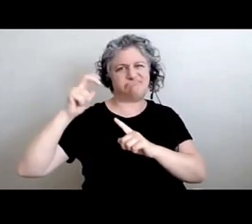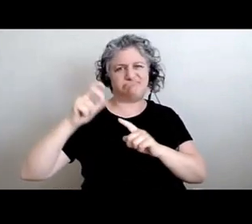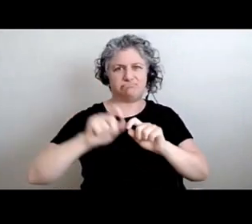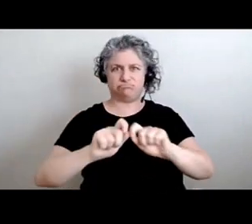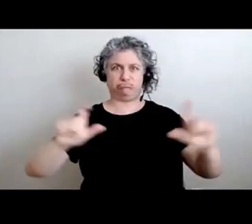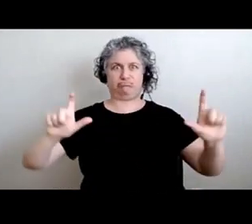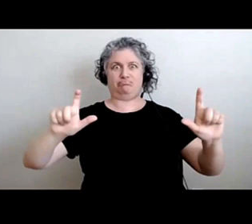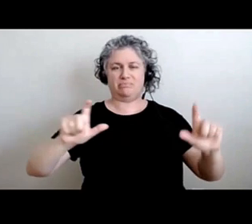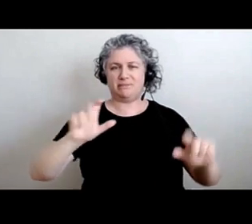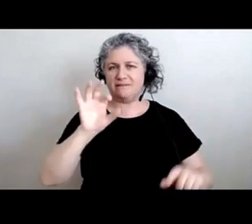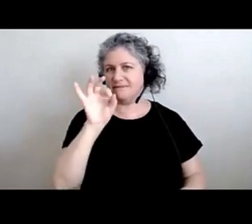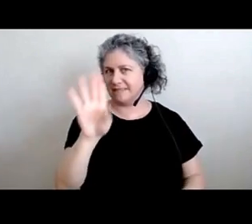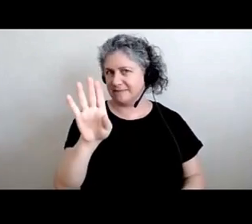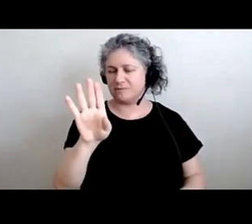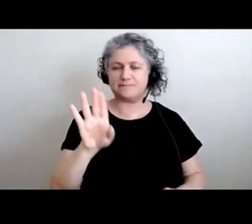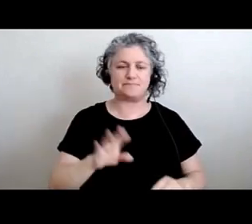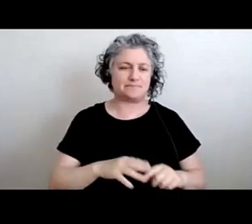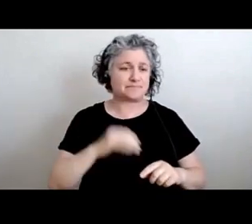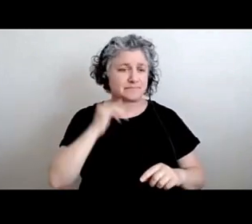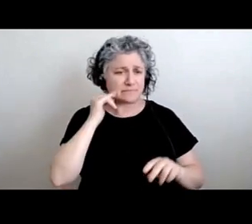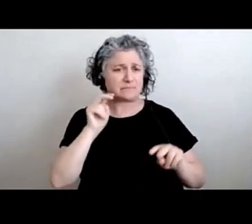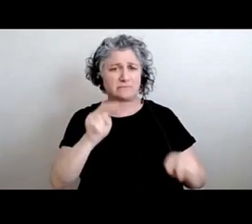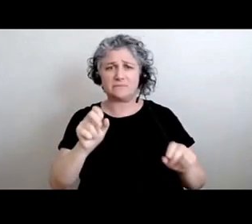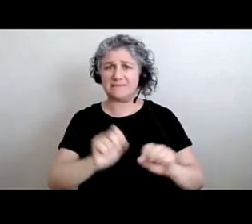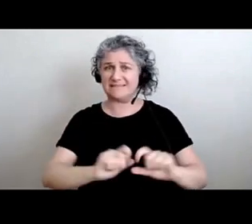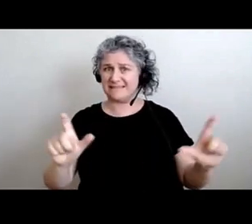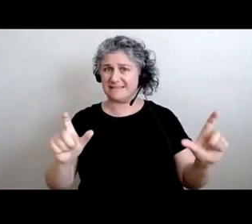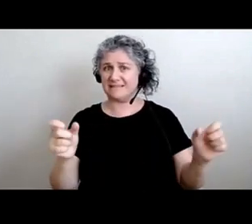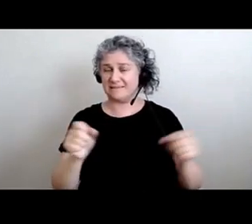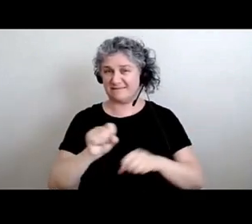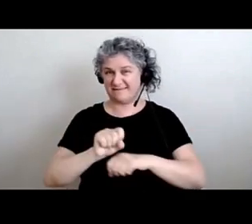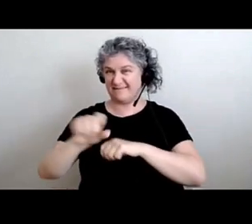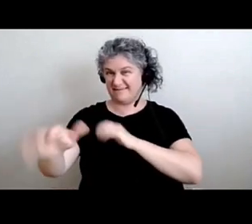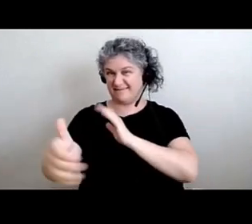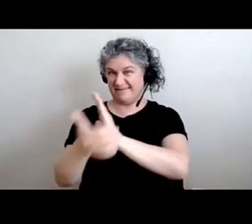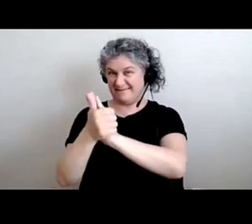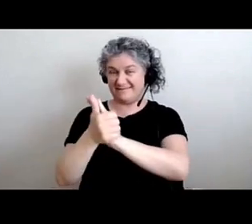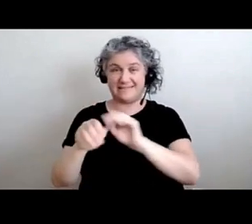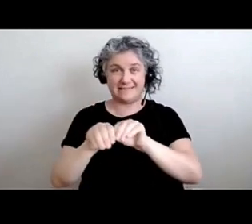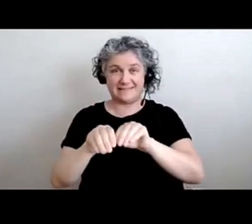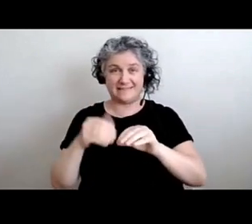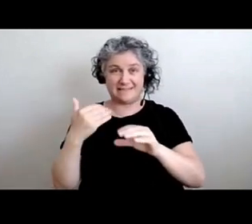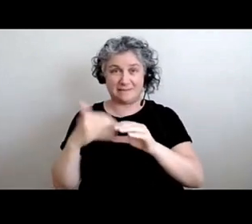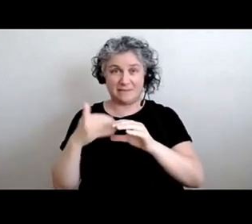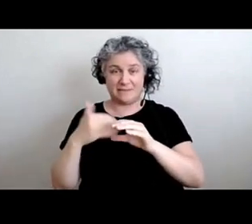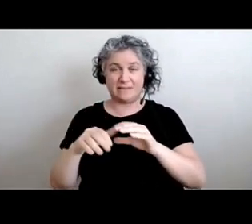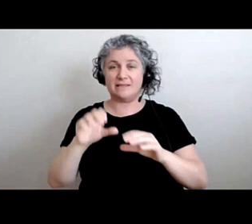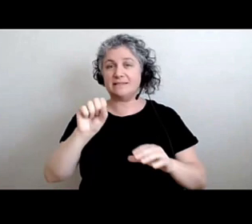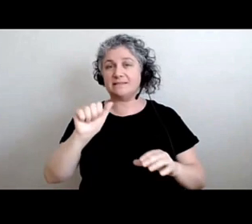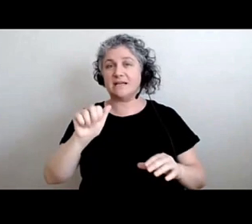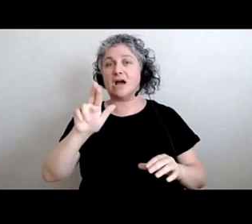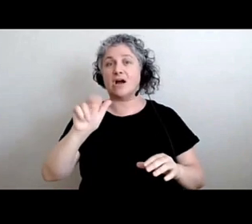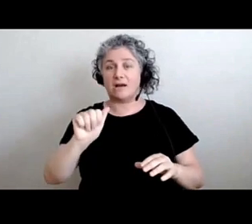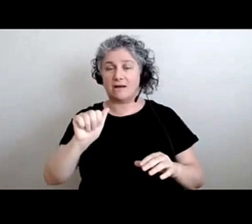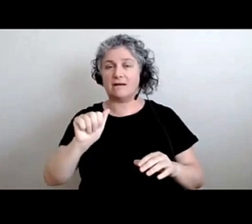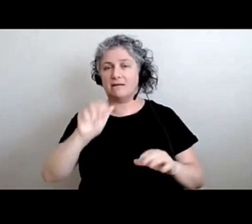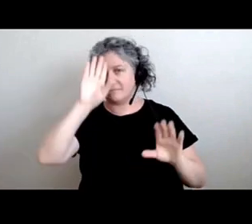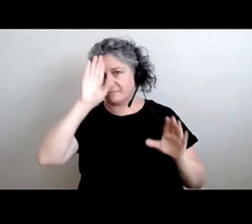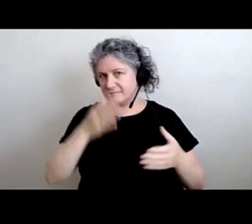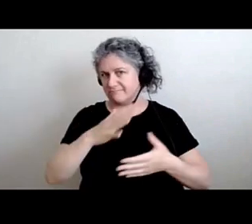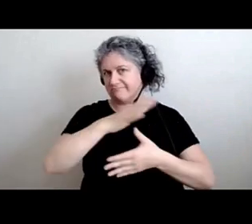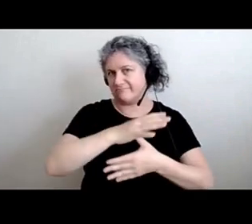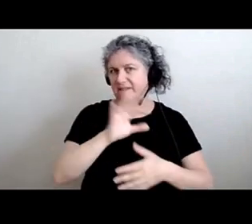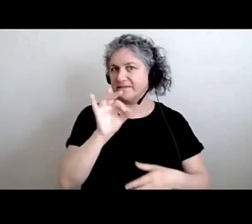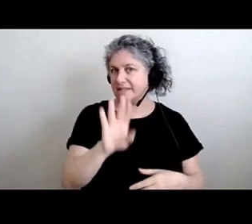And if you looked at the slides that we shared with you, you will see Sara is really focusing on Facebook when working with her learners